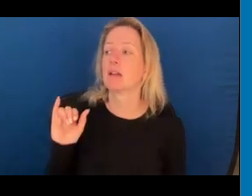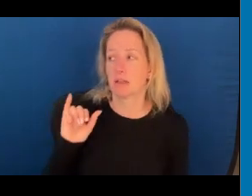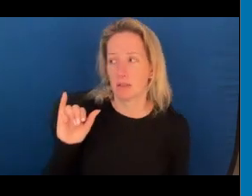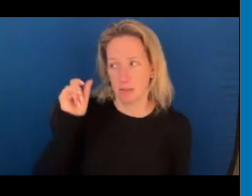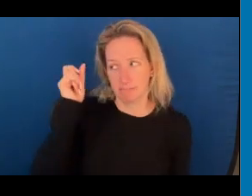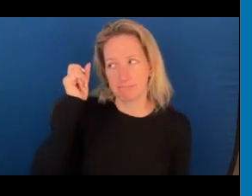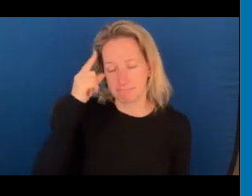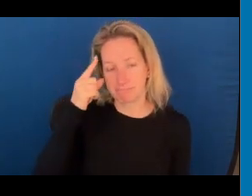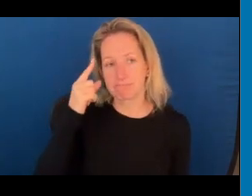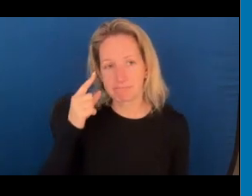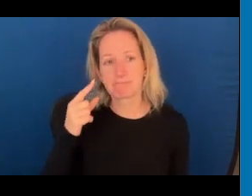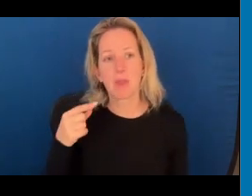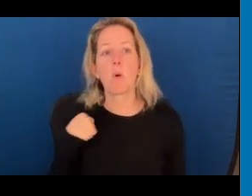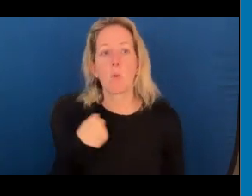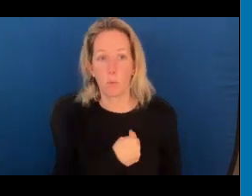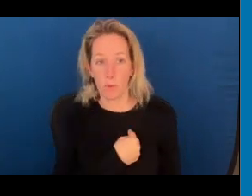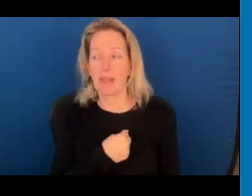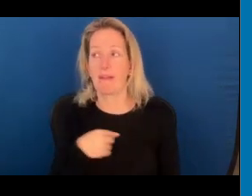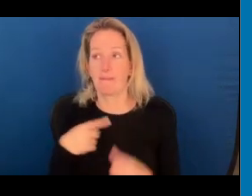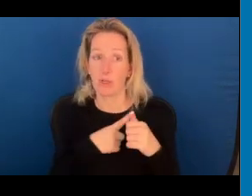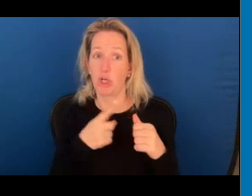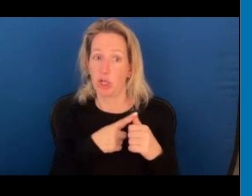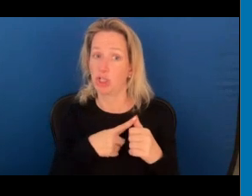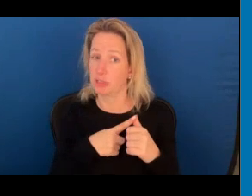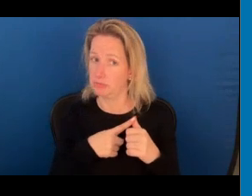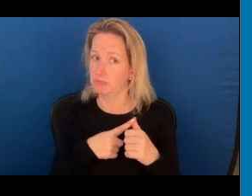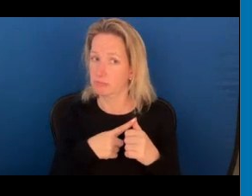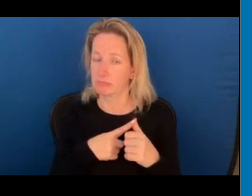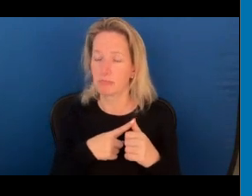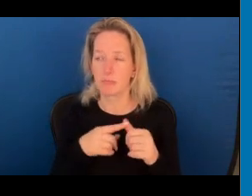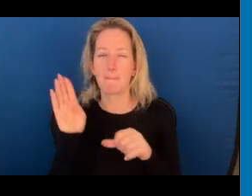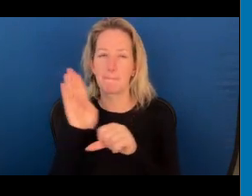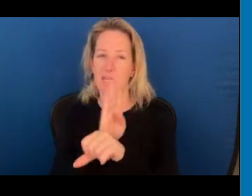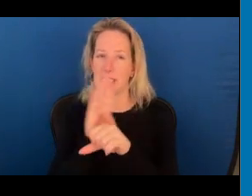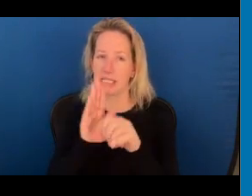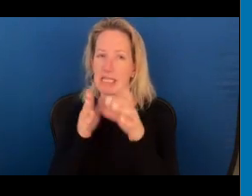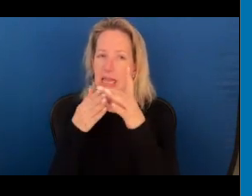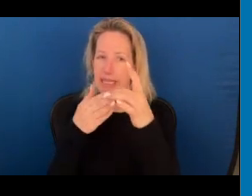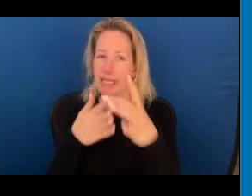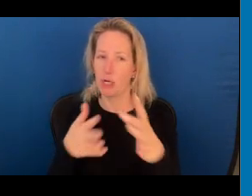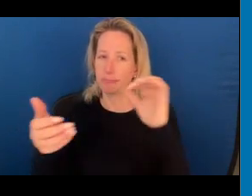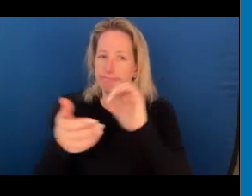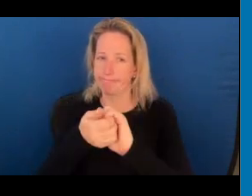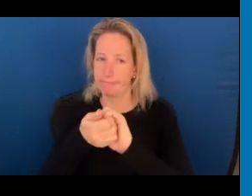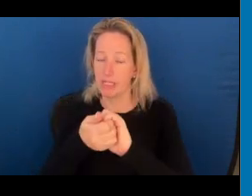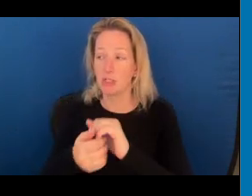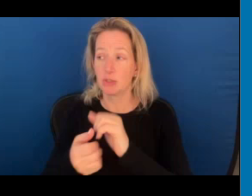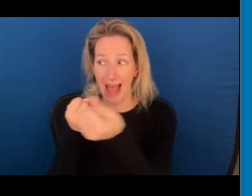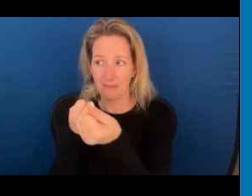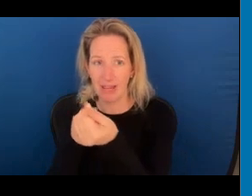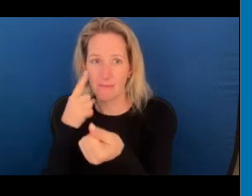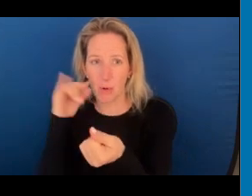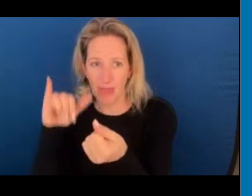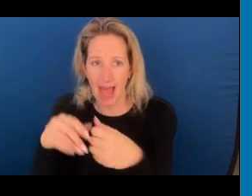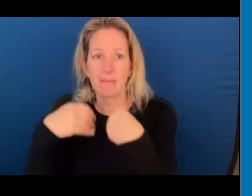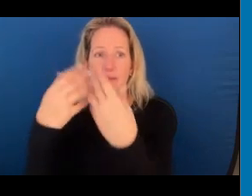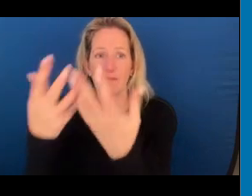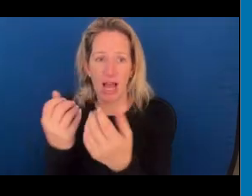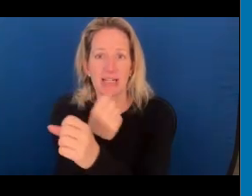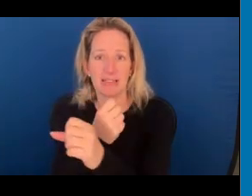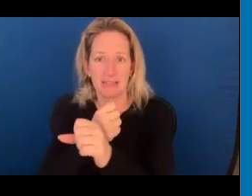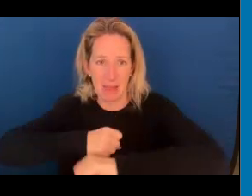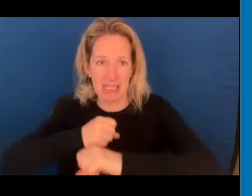found business leaders that can advocate for that and provide space. You know, so it's like, hey, come to my restaurant,